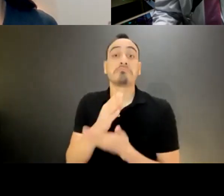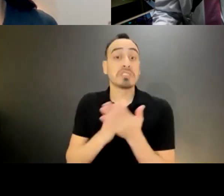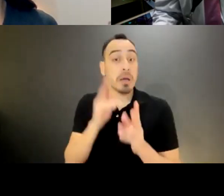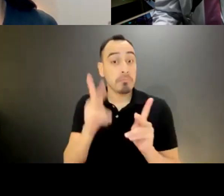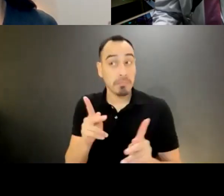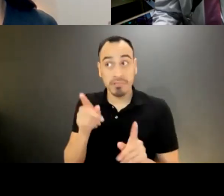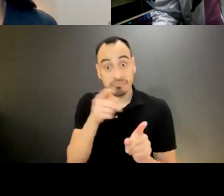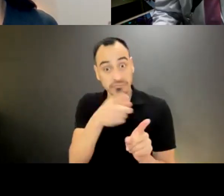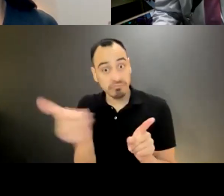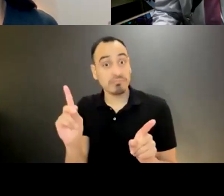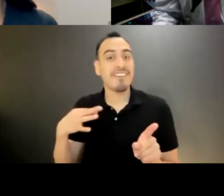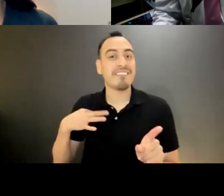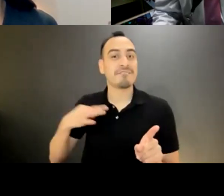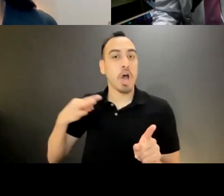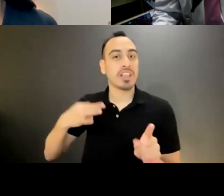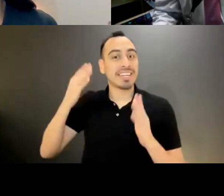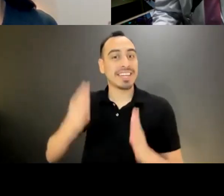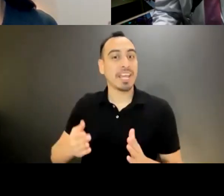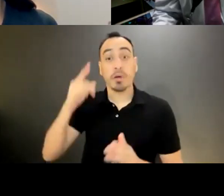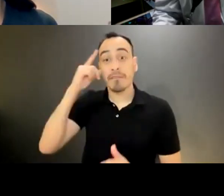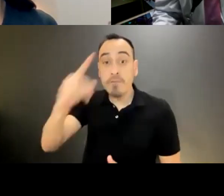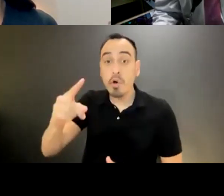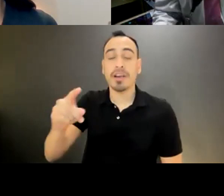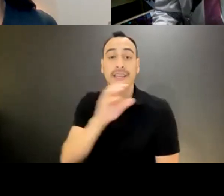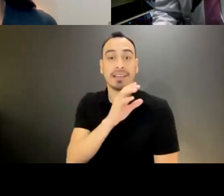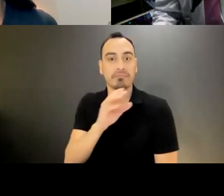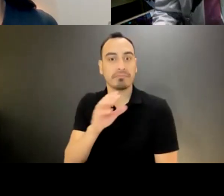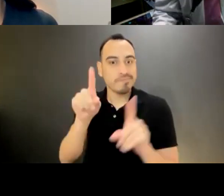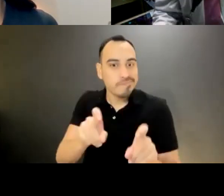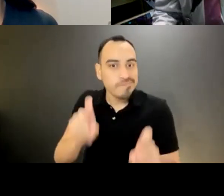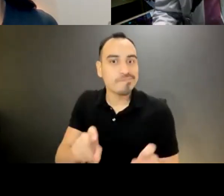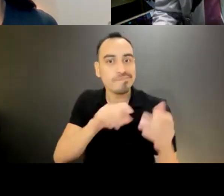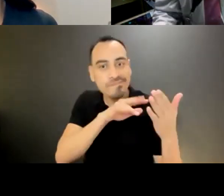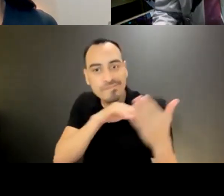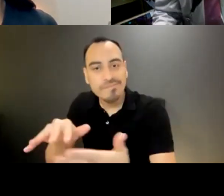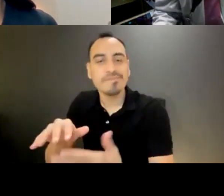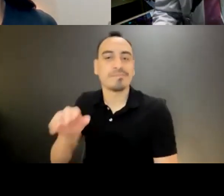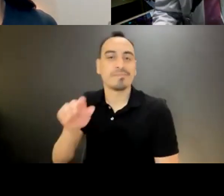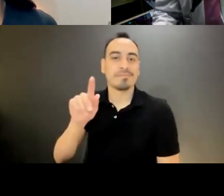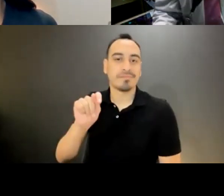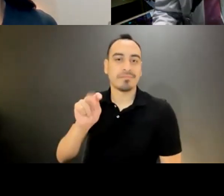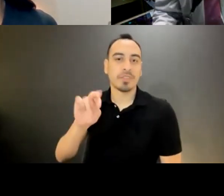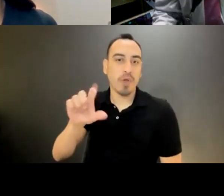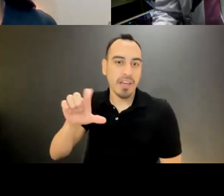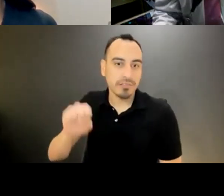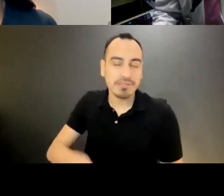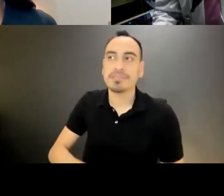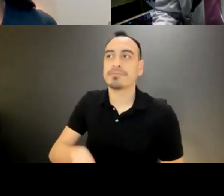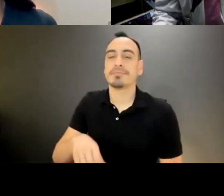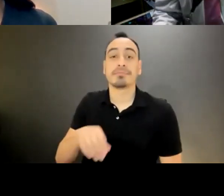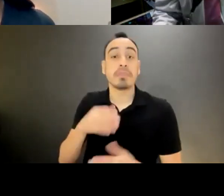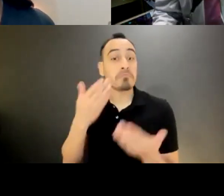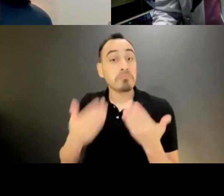volunteered for different vaccine clinics and got vaccinated because of that. And then there are others who have gone to other counties